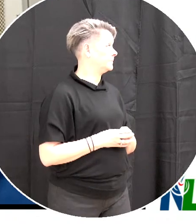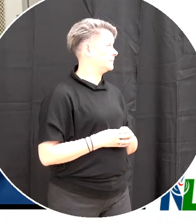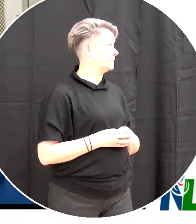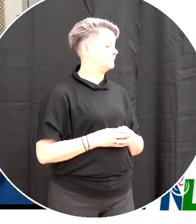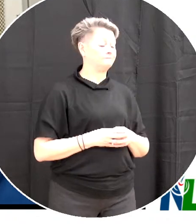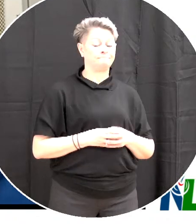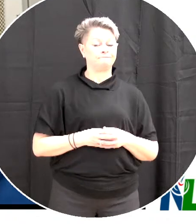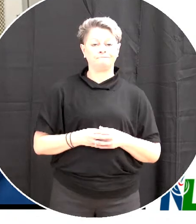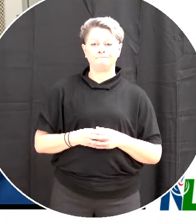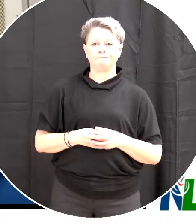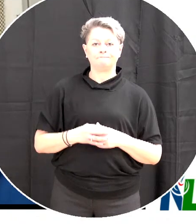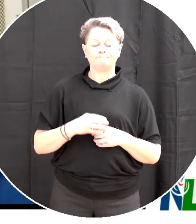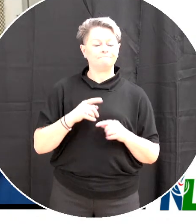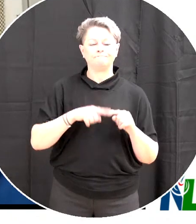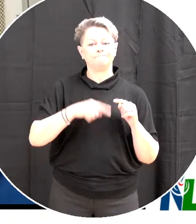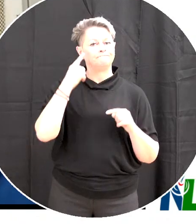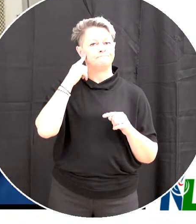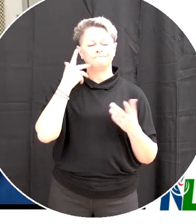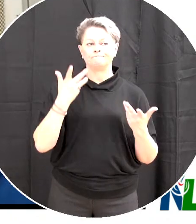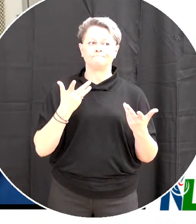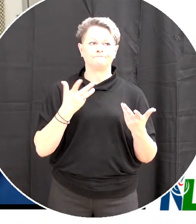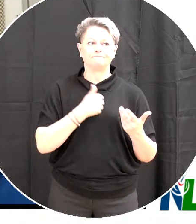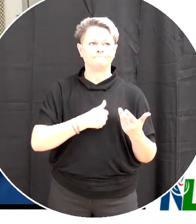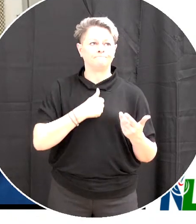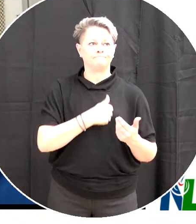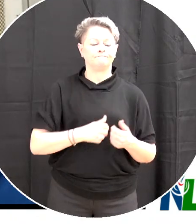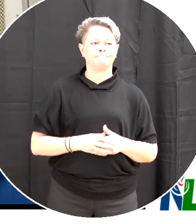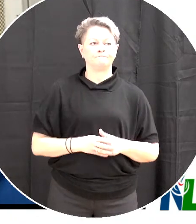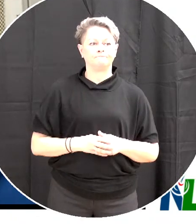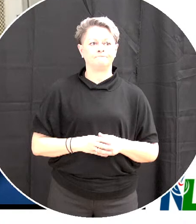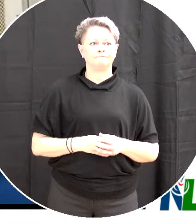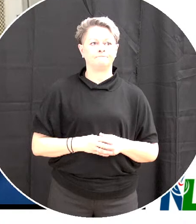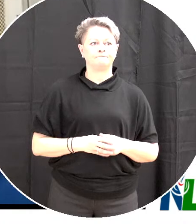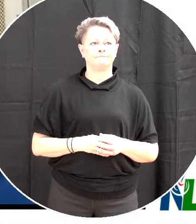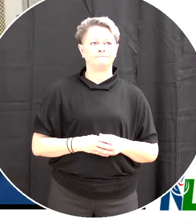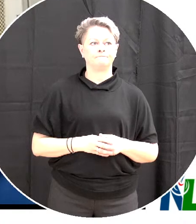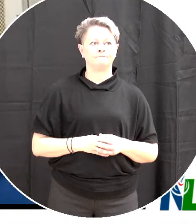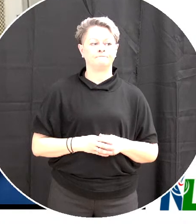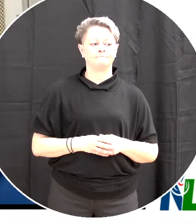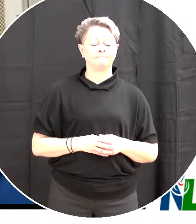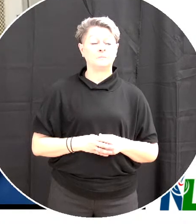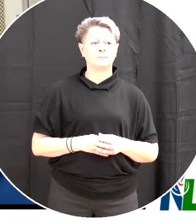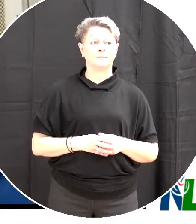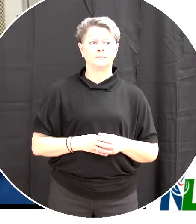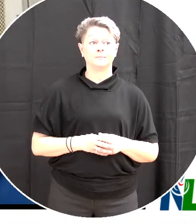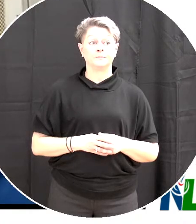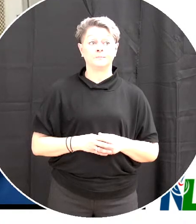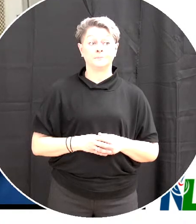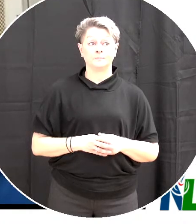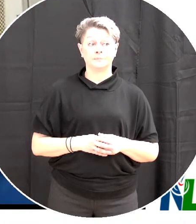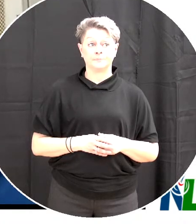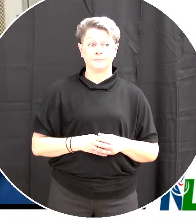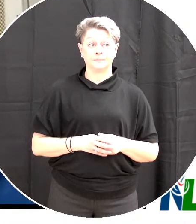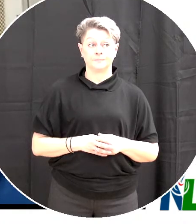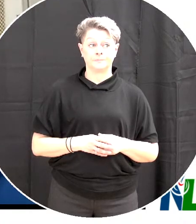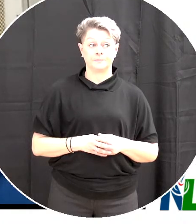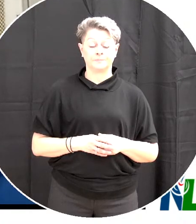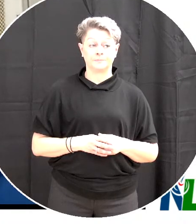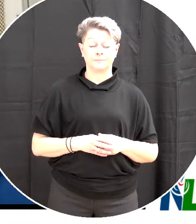you get more time to yourself because you don't have to get up as early, and when you're done in class, done your